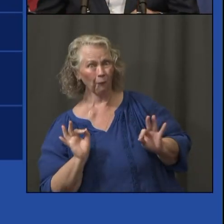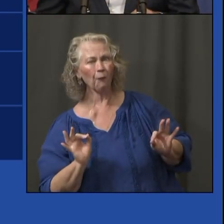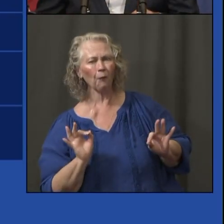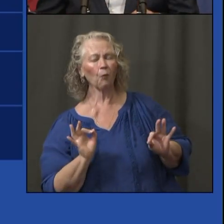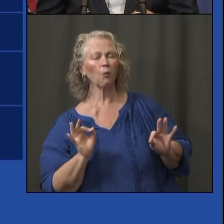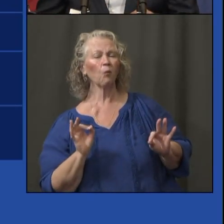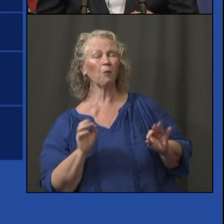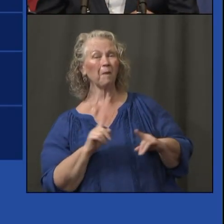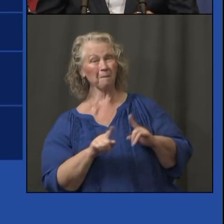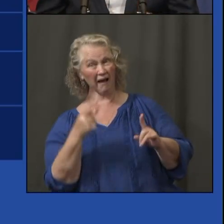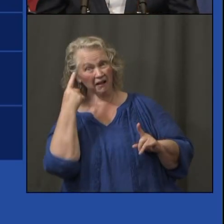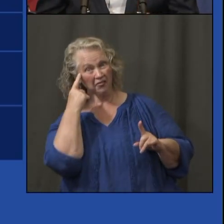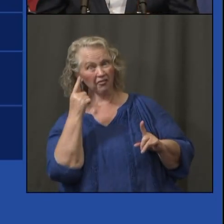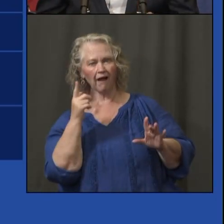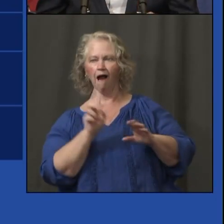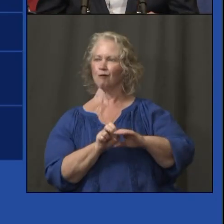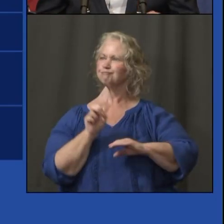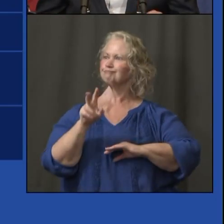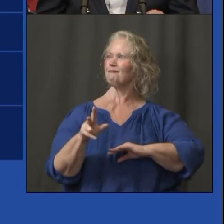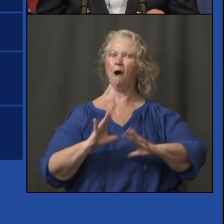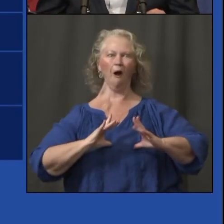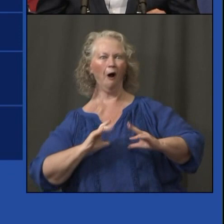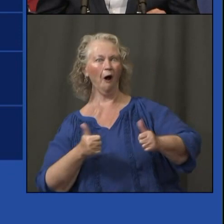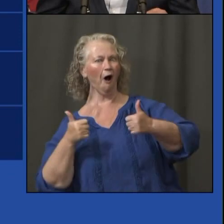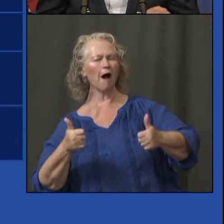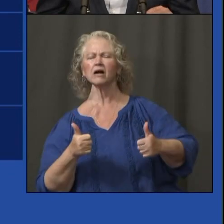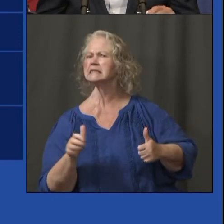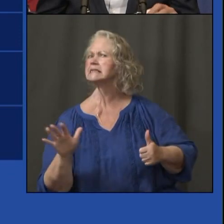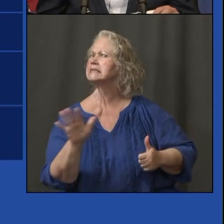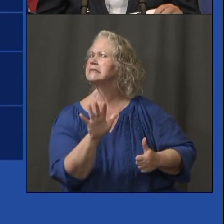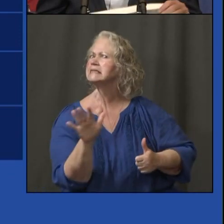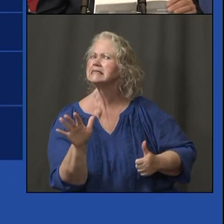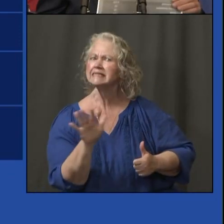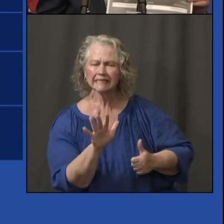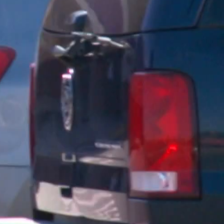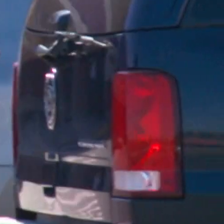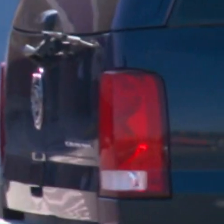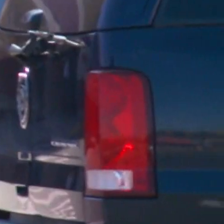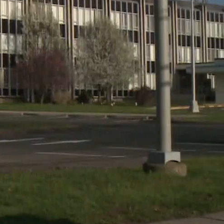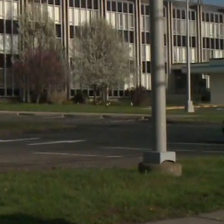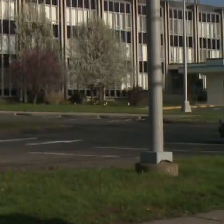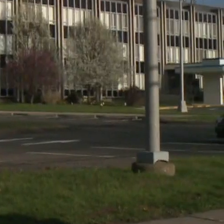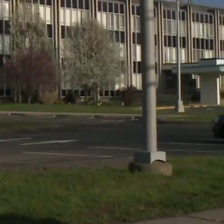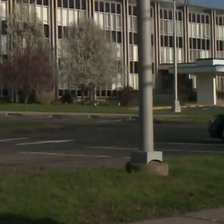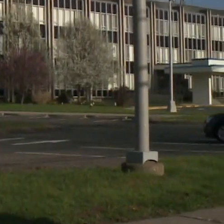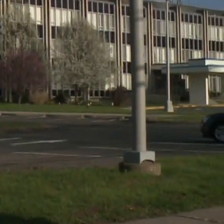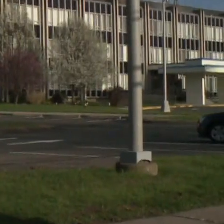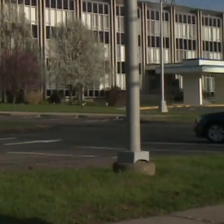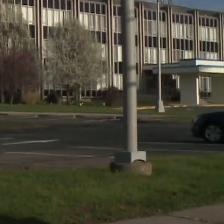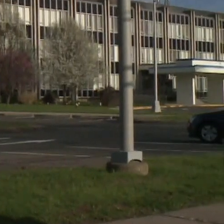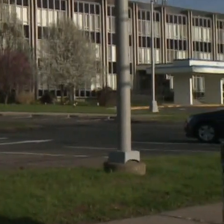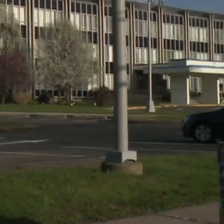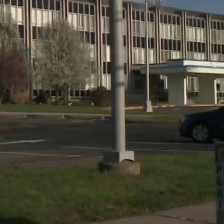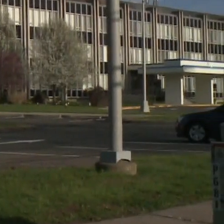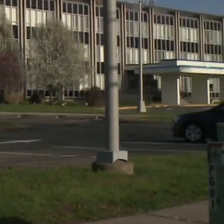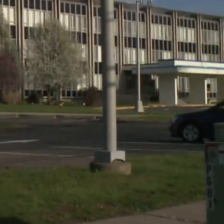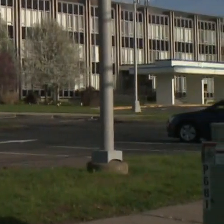they're not automatic, and they're thanks to a lot of the good work that you are doing in terms of social distancing.